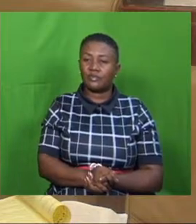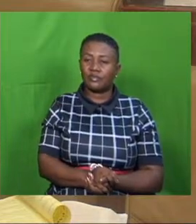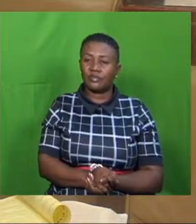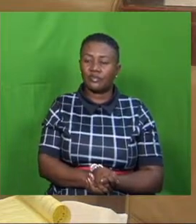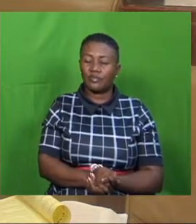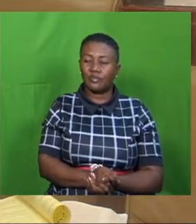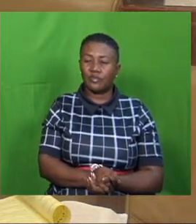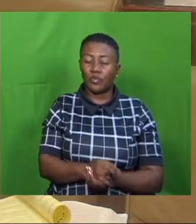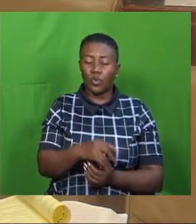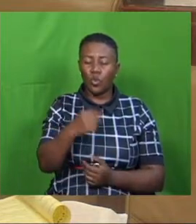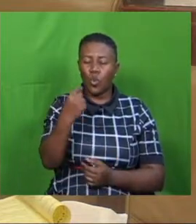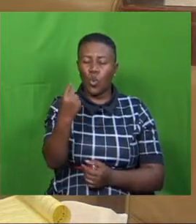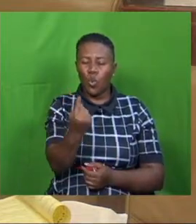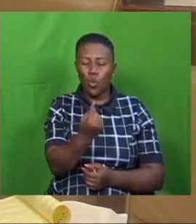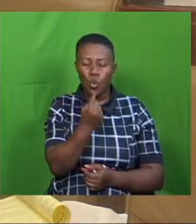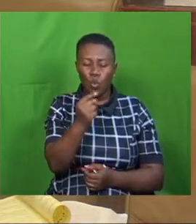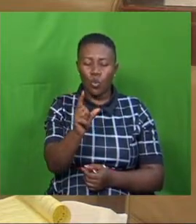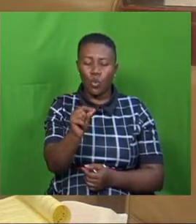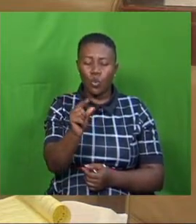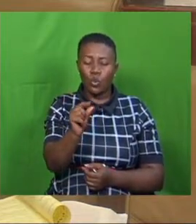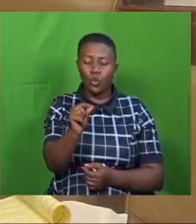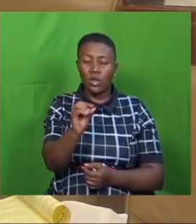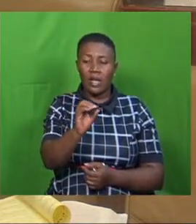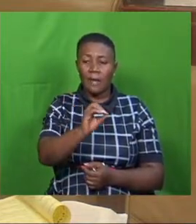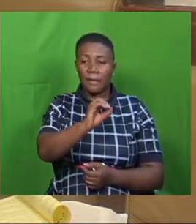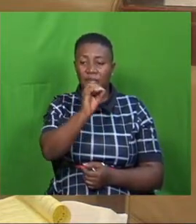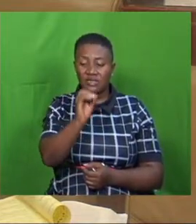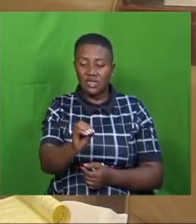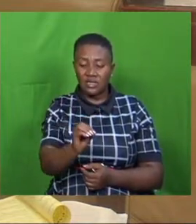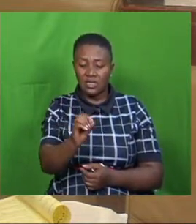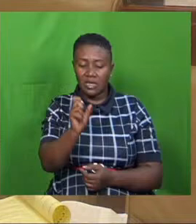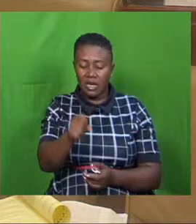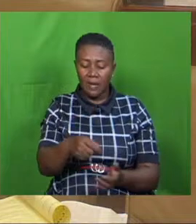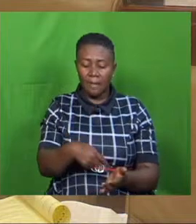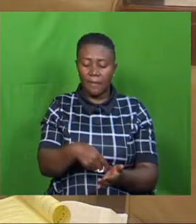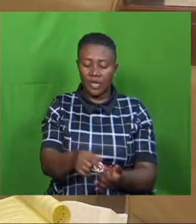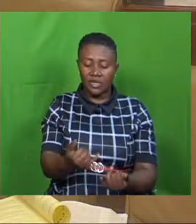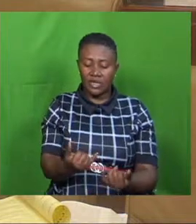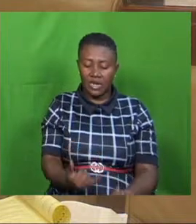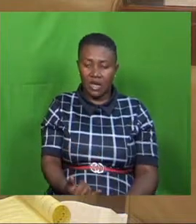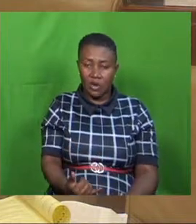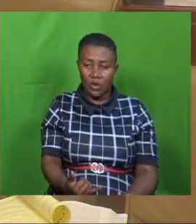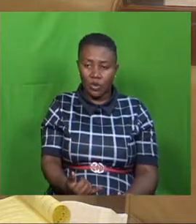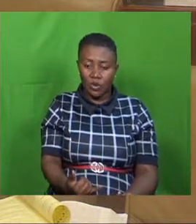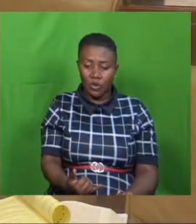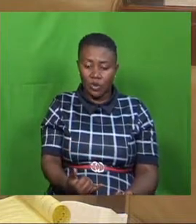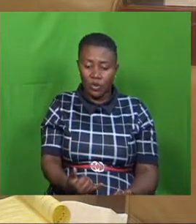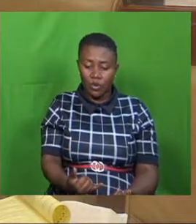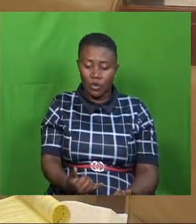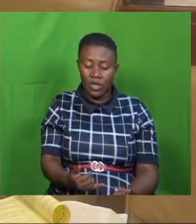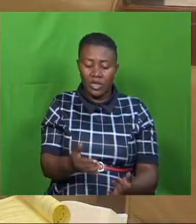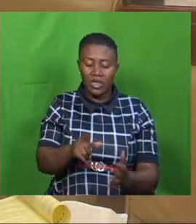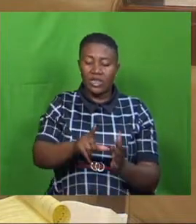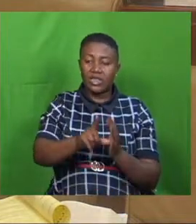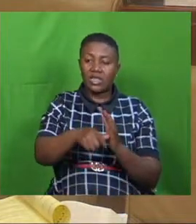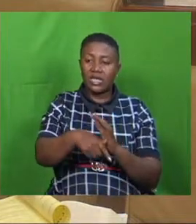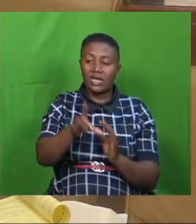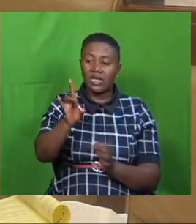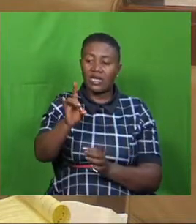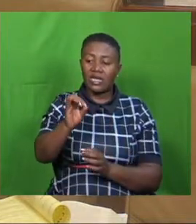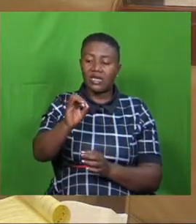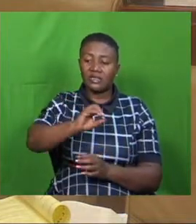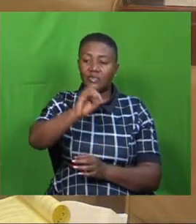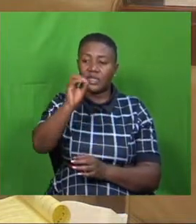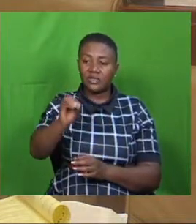only 20% that should be deposited, and then 80% is callable. It is my